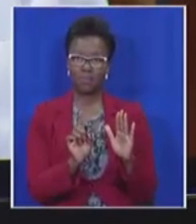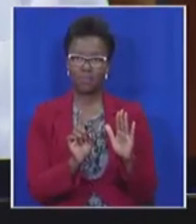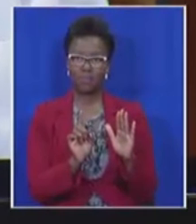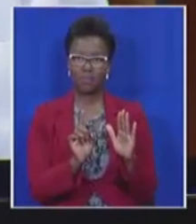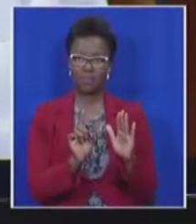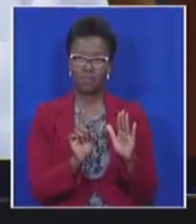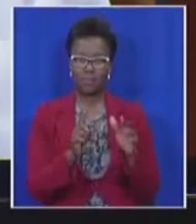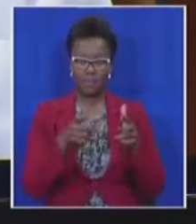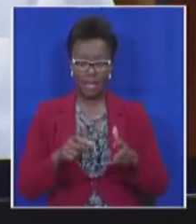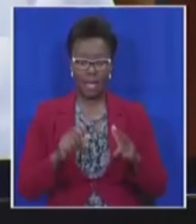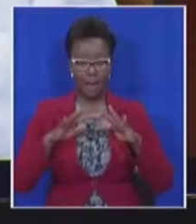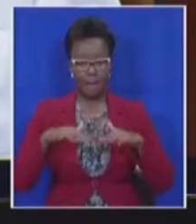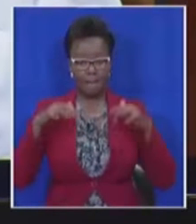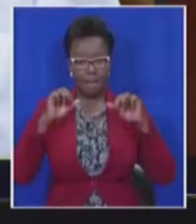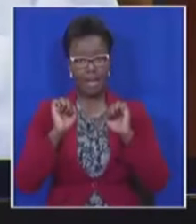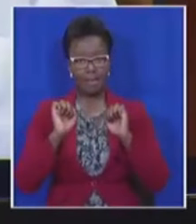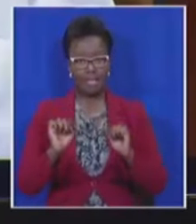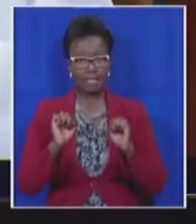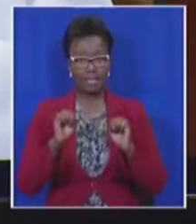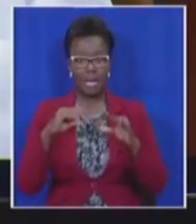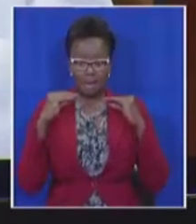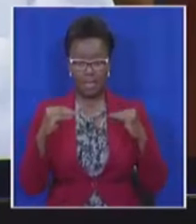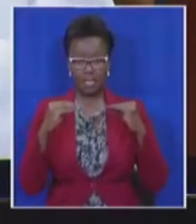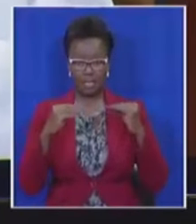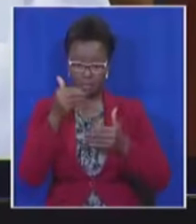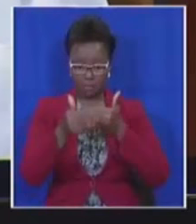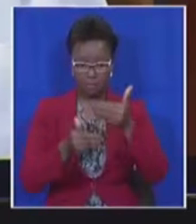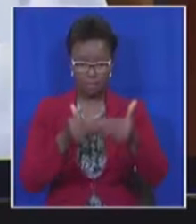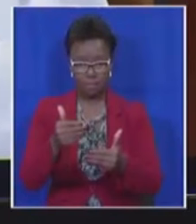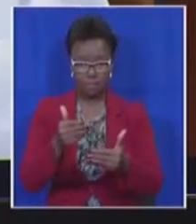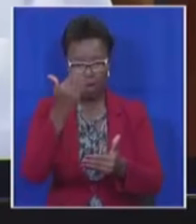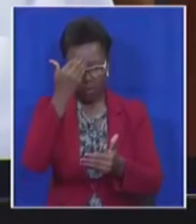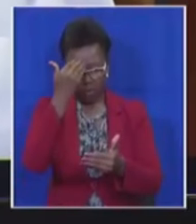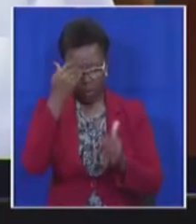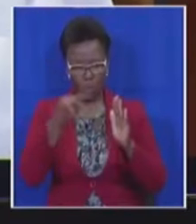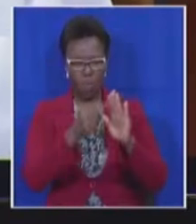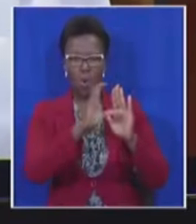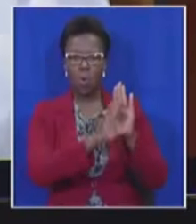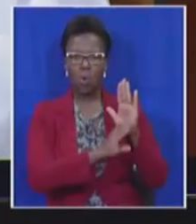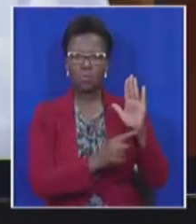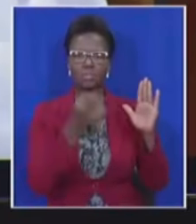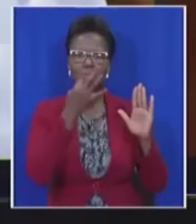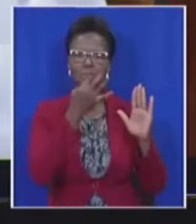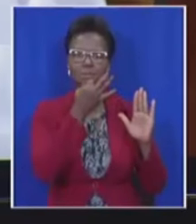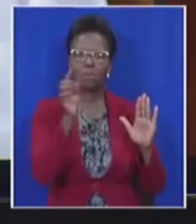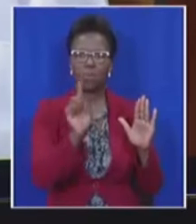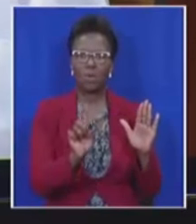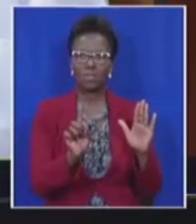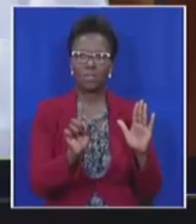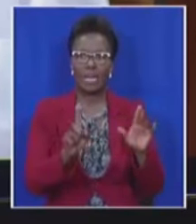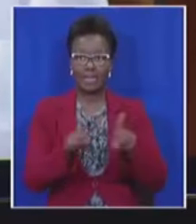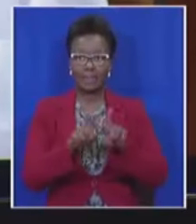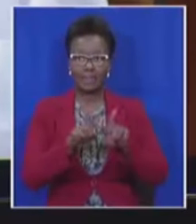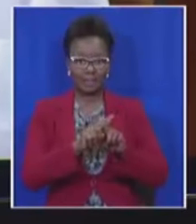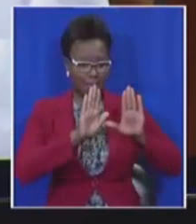when it conducts its affairs, must be mindful of its provisions, that it too has a right